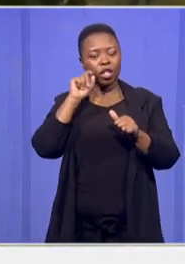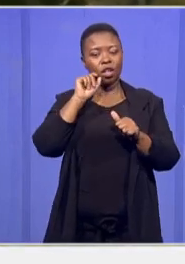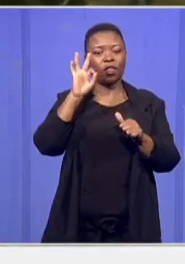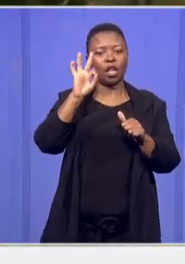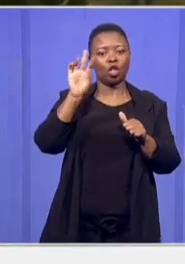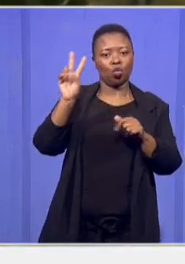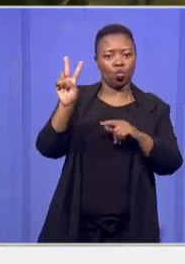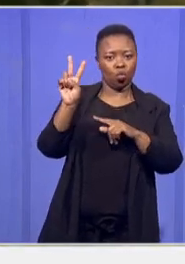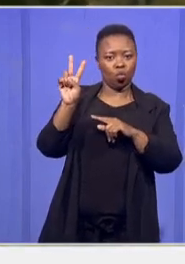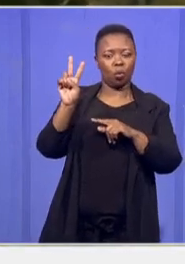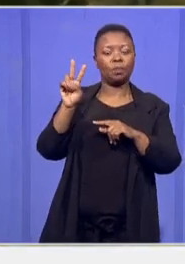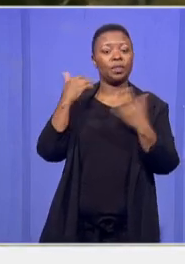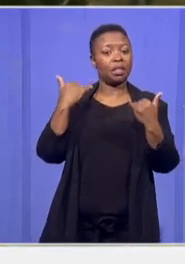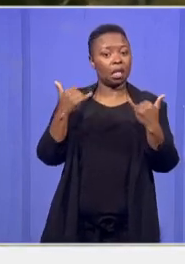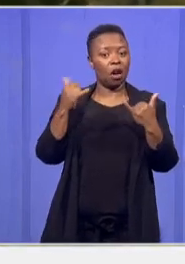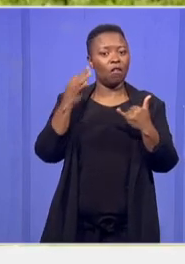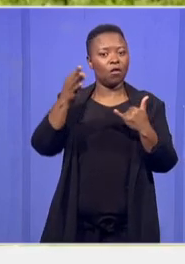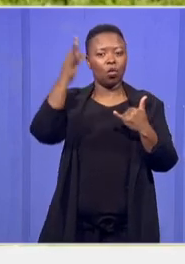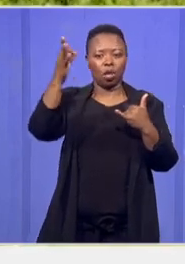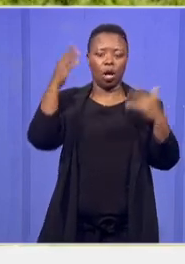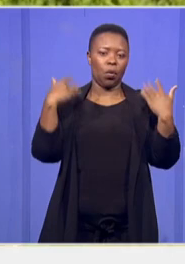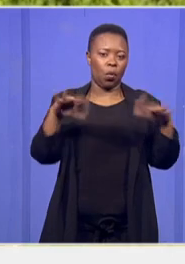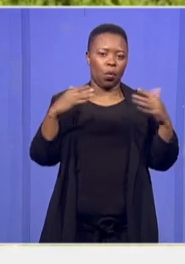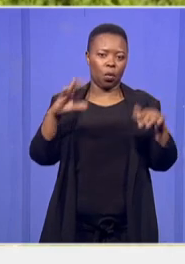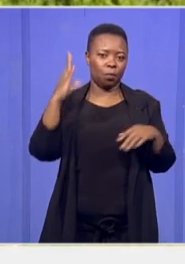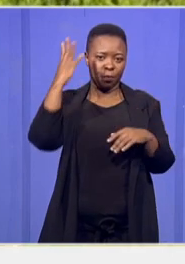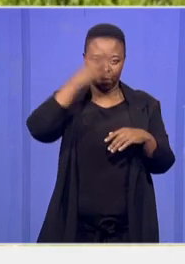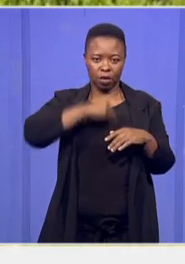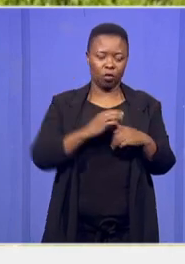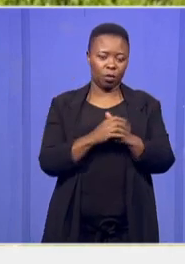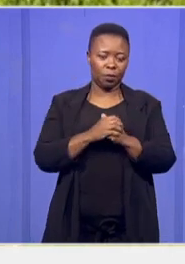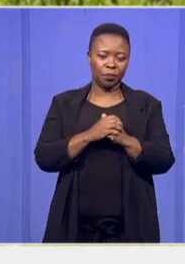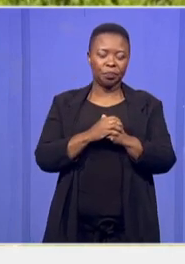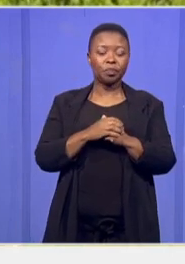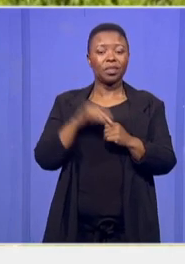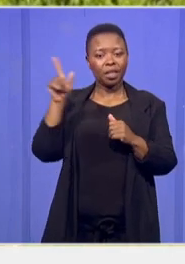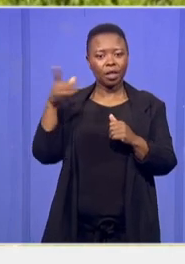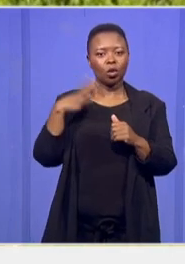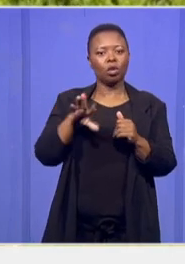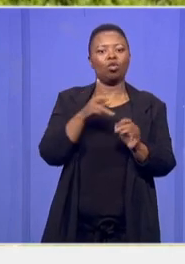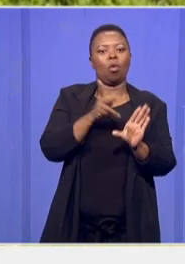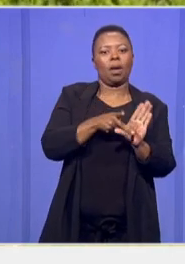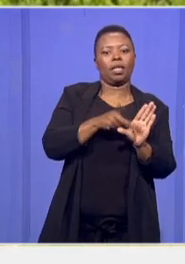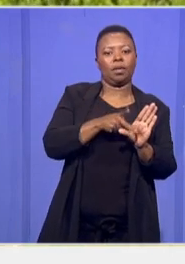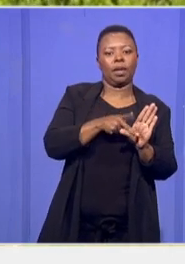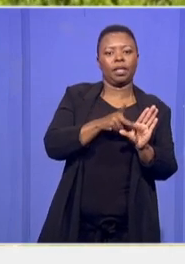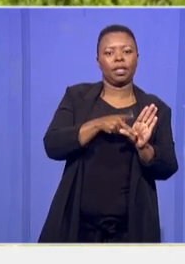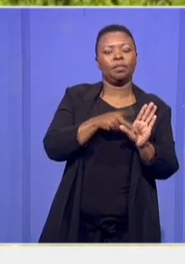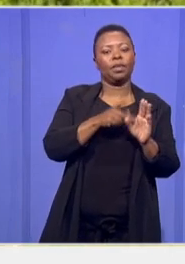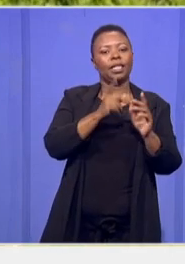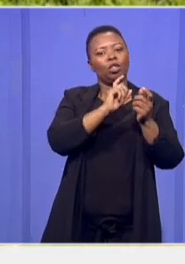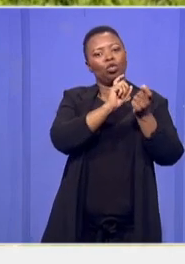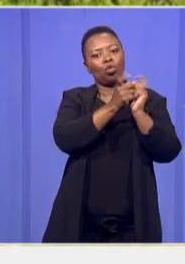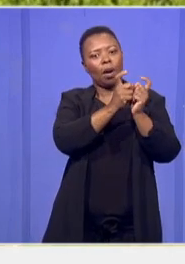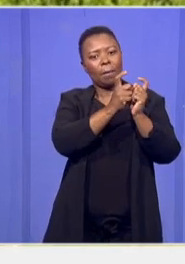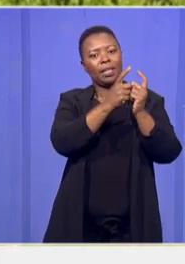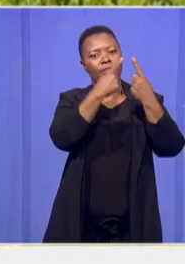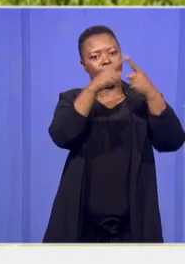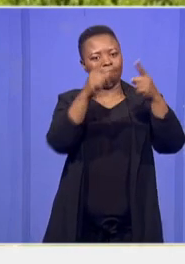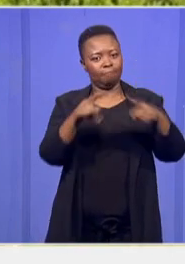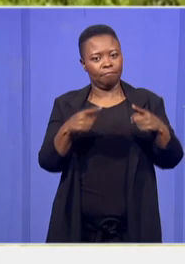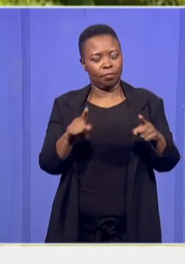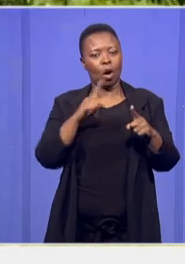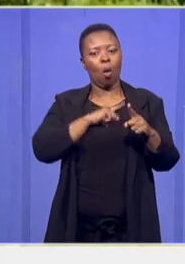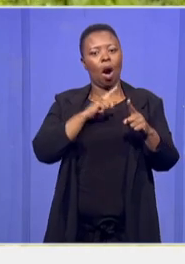but now the future looks bright. He wants to participate in numerous golf tournaments to accumulate more